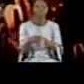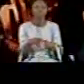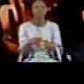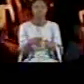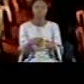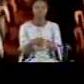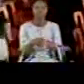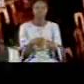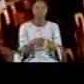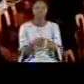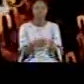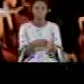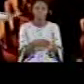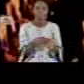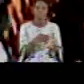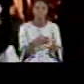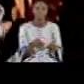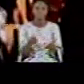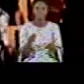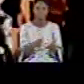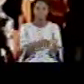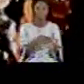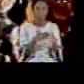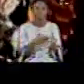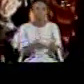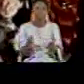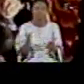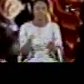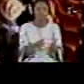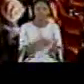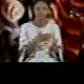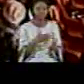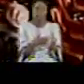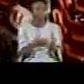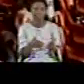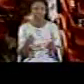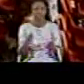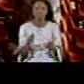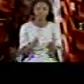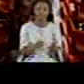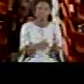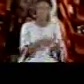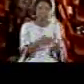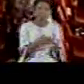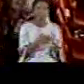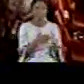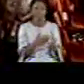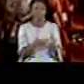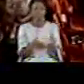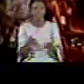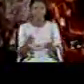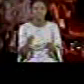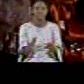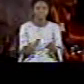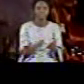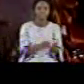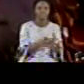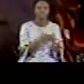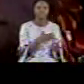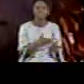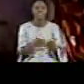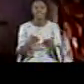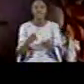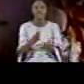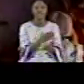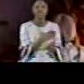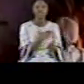bring them out bring them out we are not going away in a hurry the lord is walking